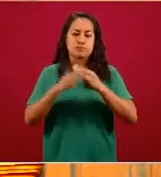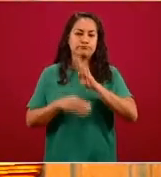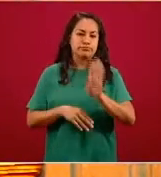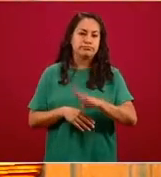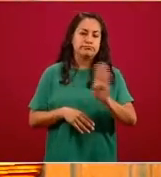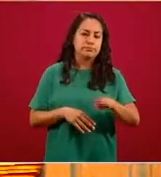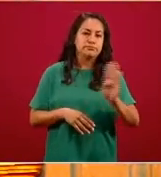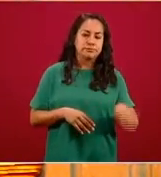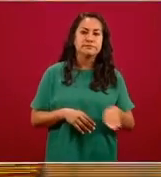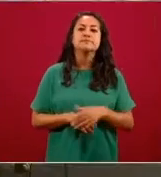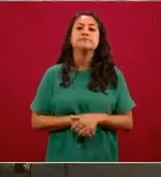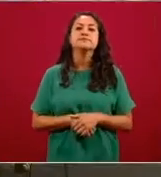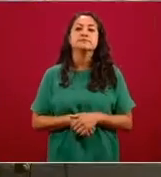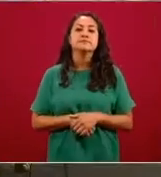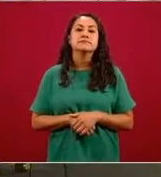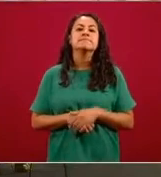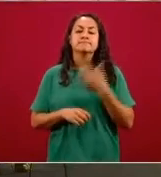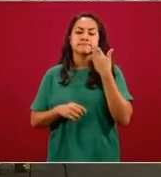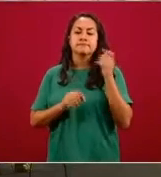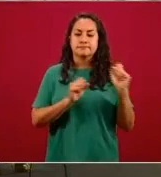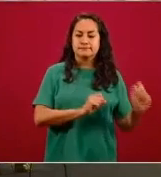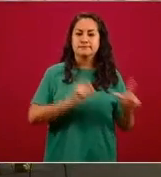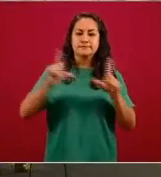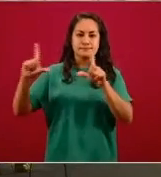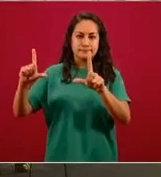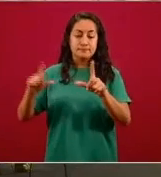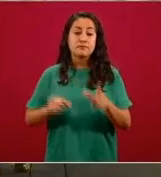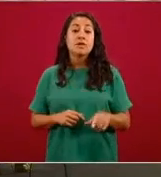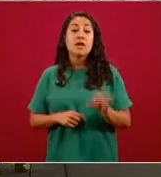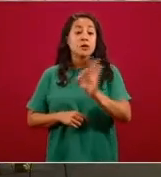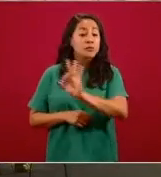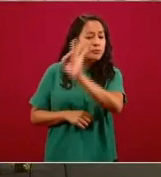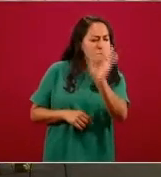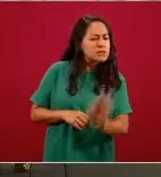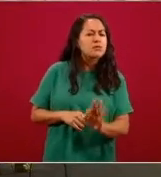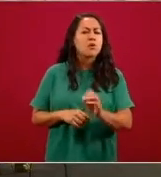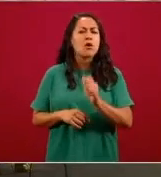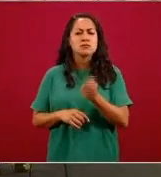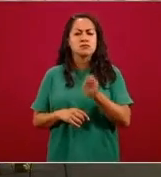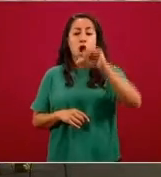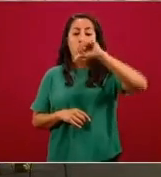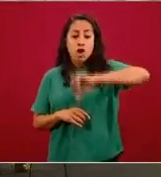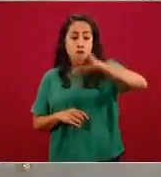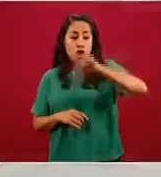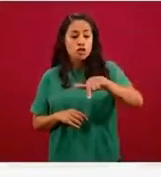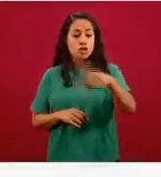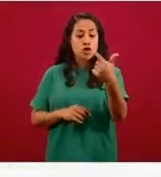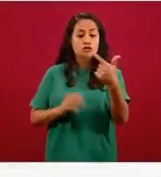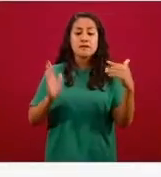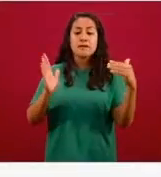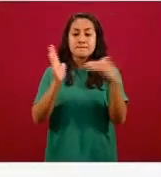Next slide, we have an update regarding the numbers.